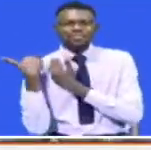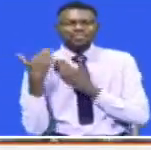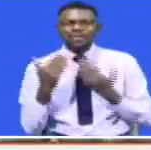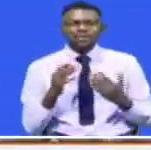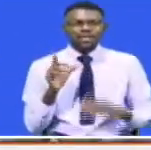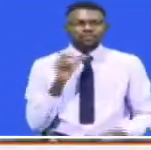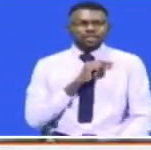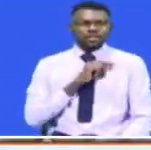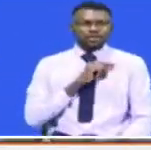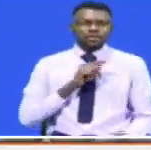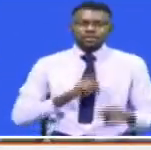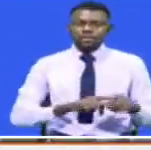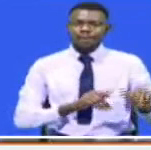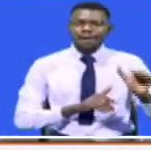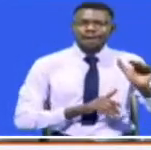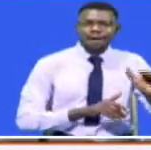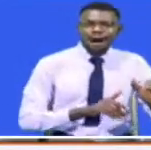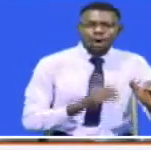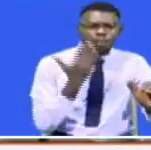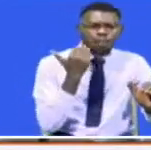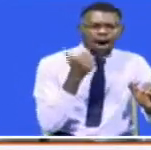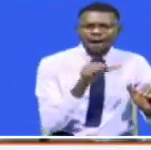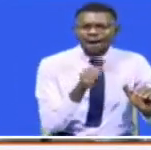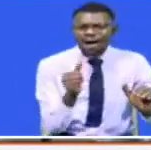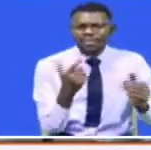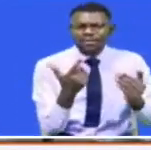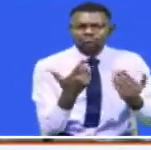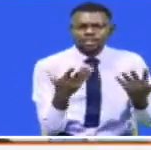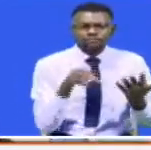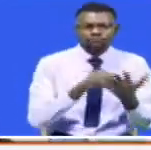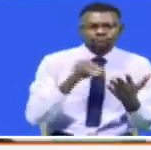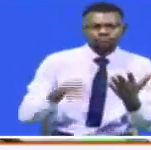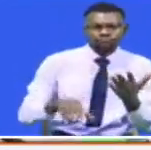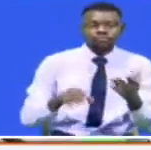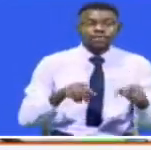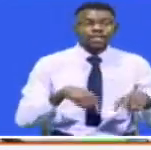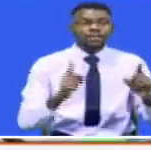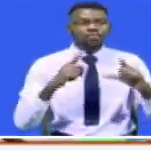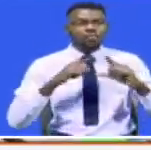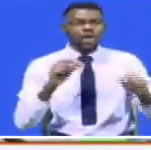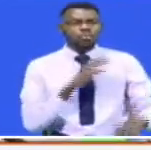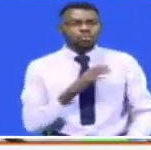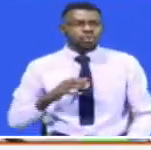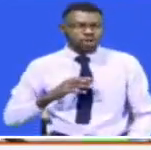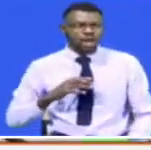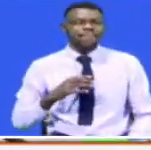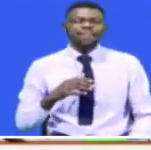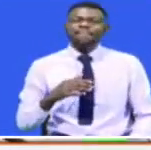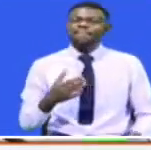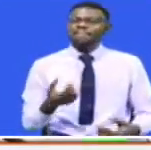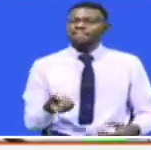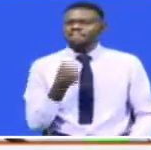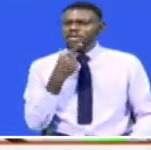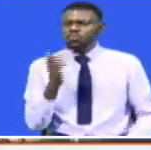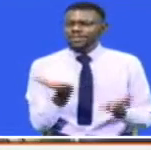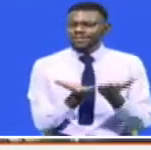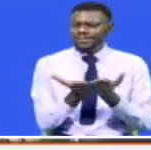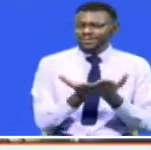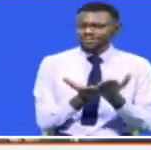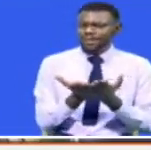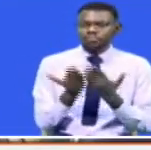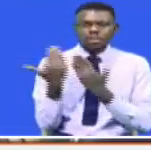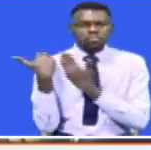raised the concern over the omission. She told the committee that KEMSA operations are overseen by medical services and not public